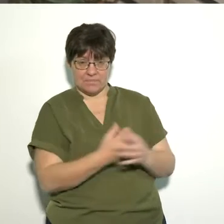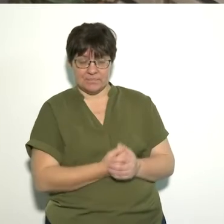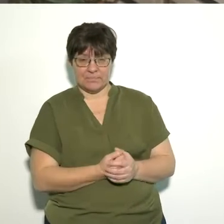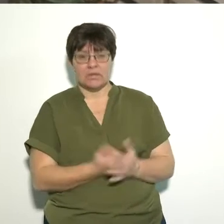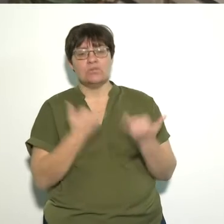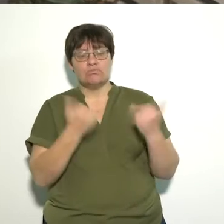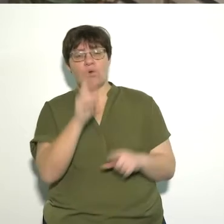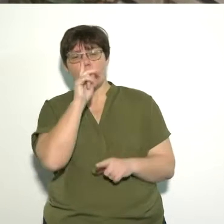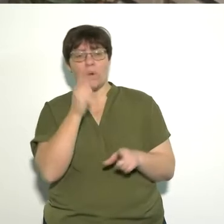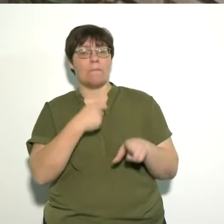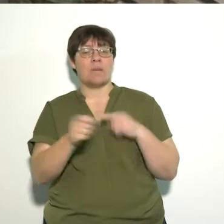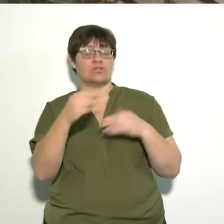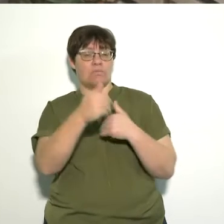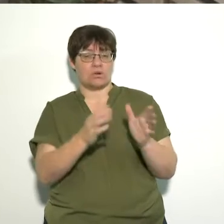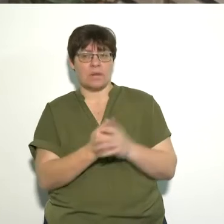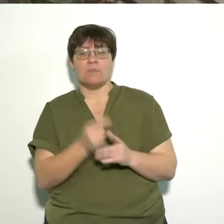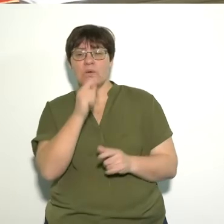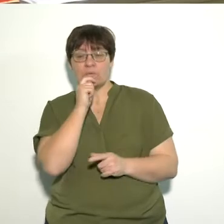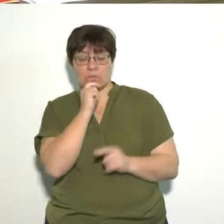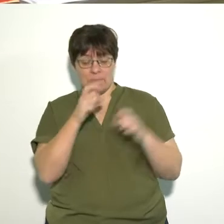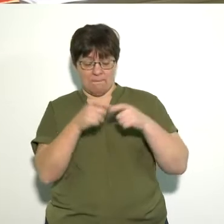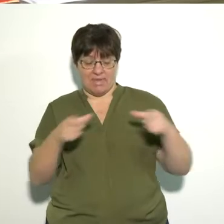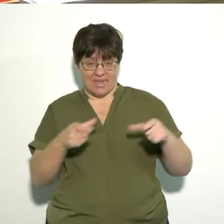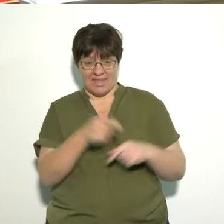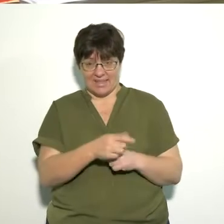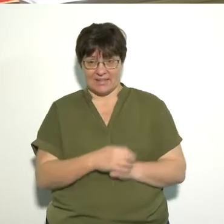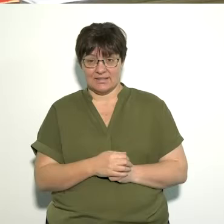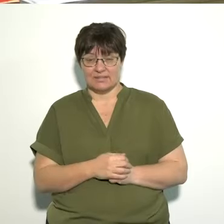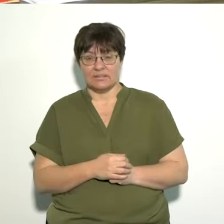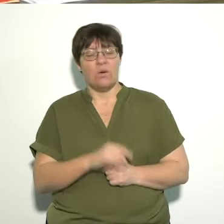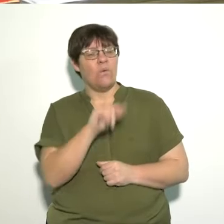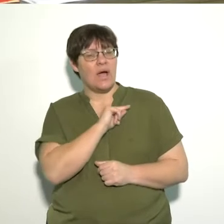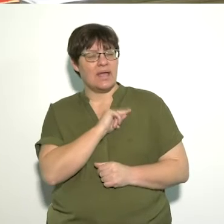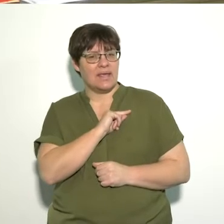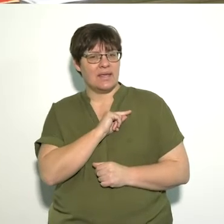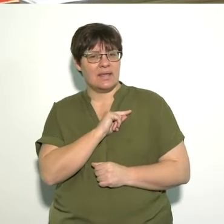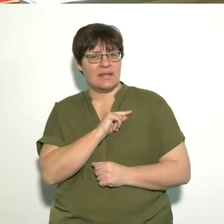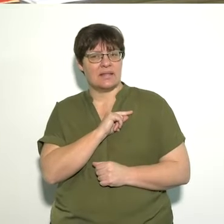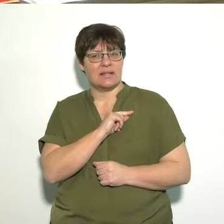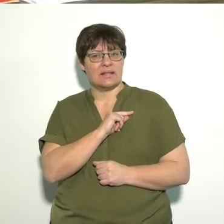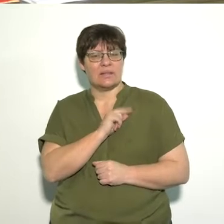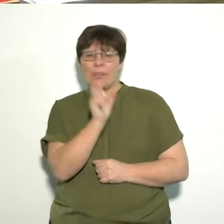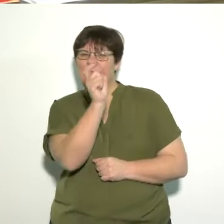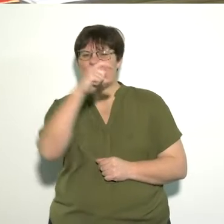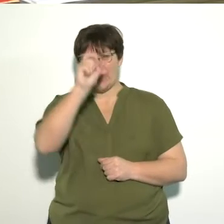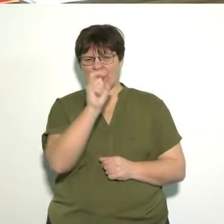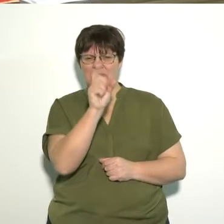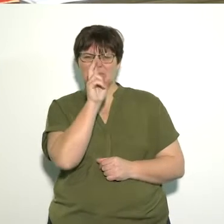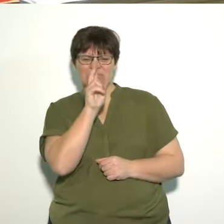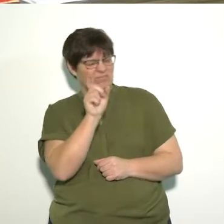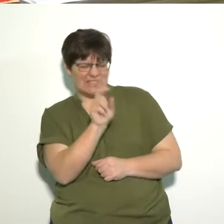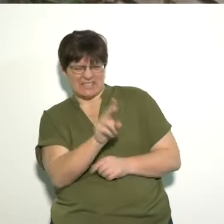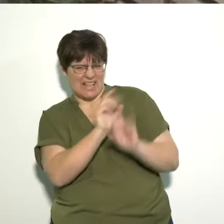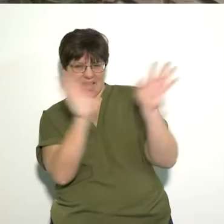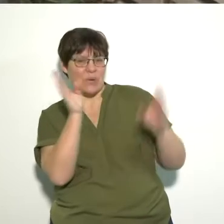have a look at some matchboxes. Now I used big matchboxes, you can see them over here, because I thought the little ones were a little bit